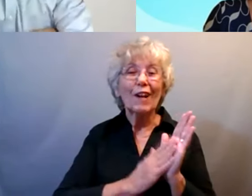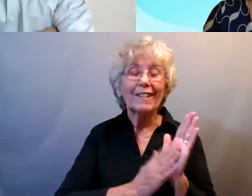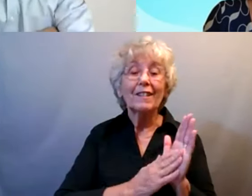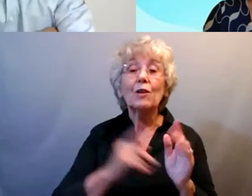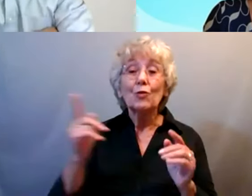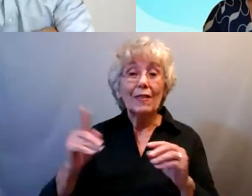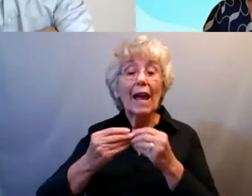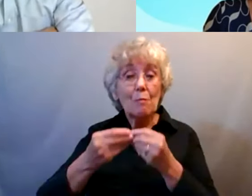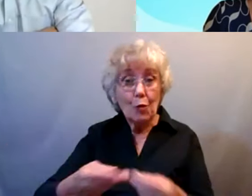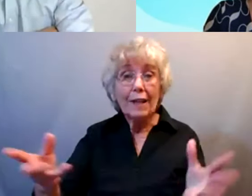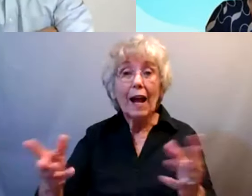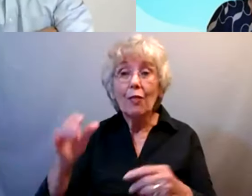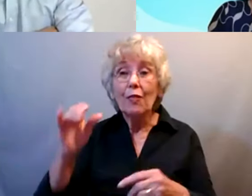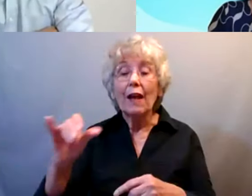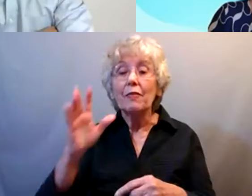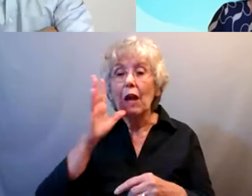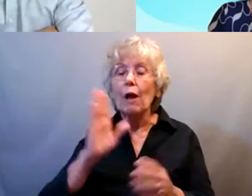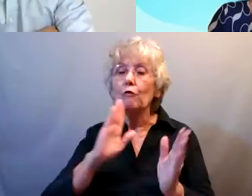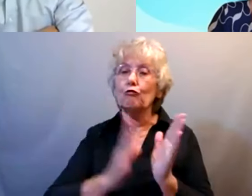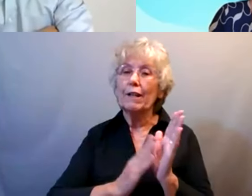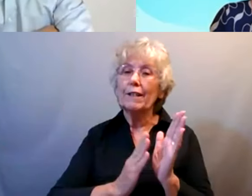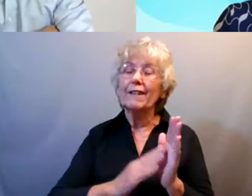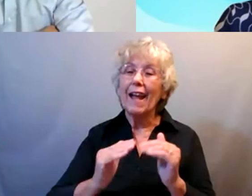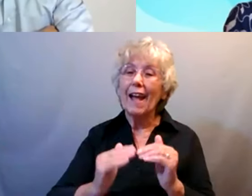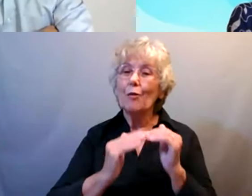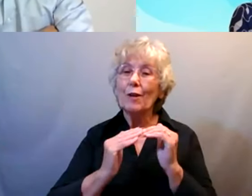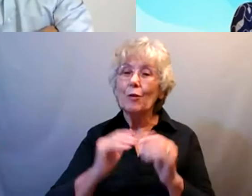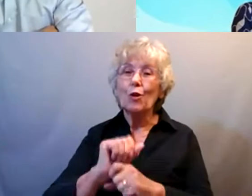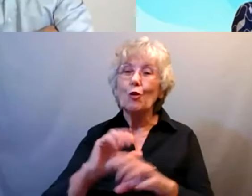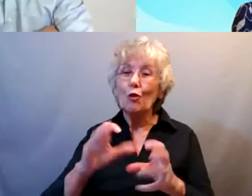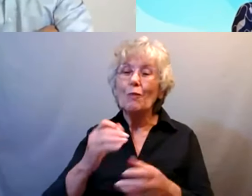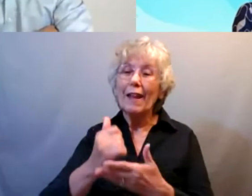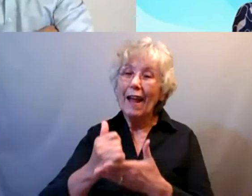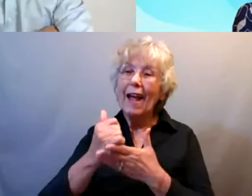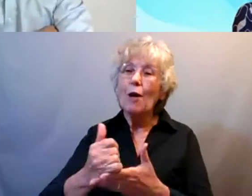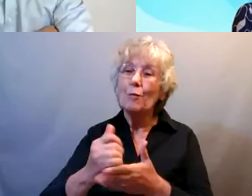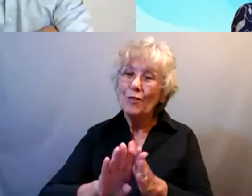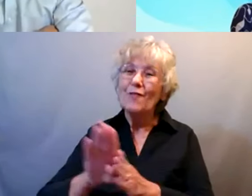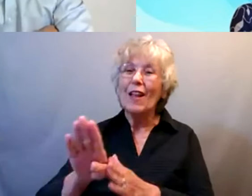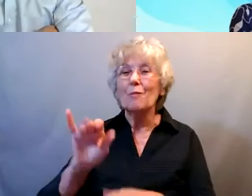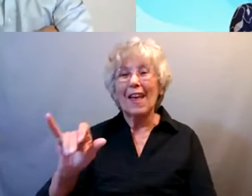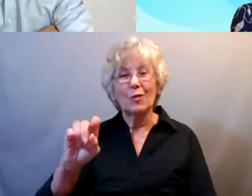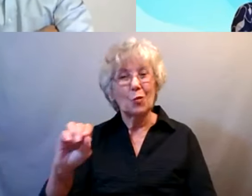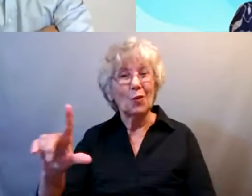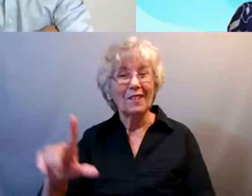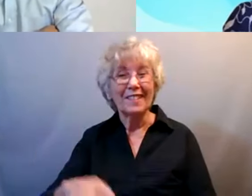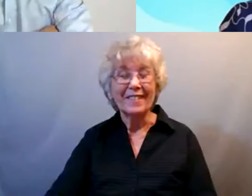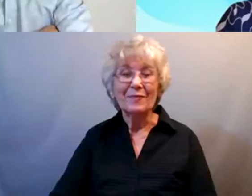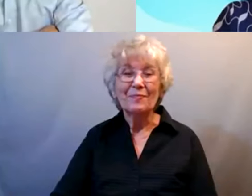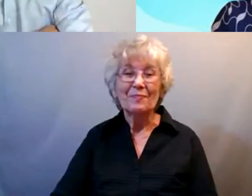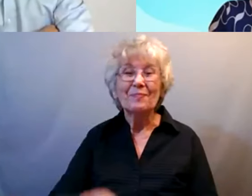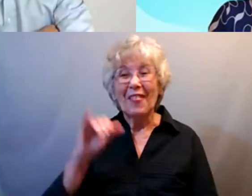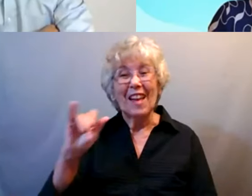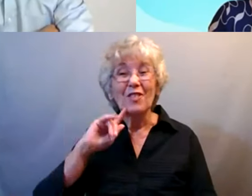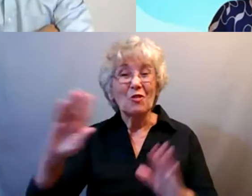to the equity work group that helped to put this, create the tool itself. So So that's